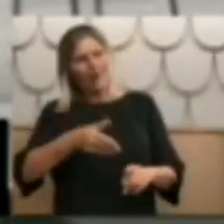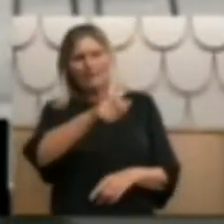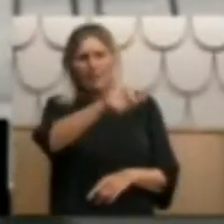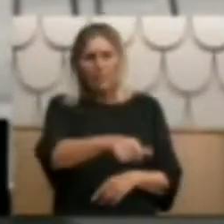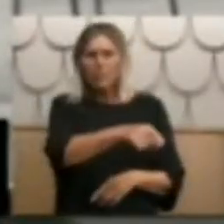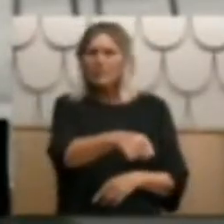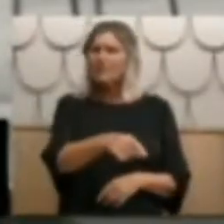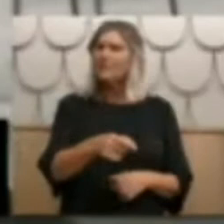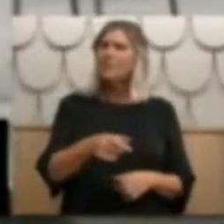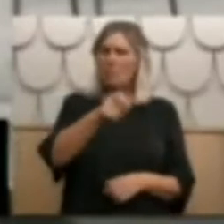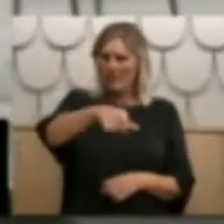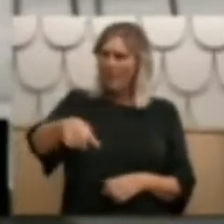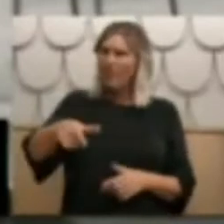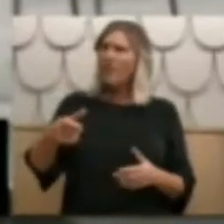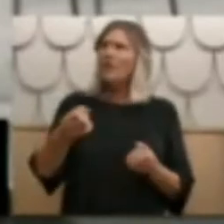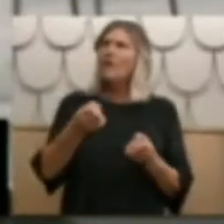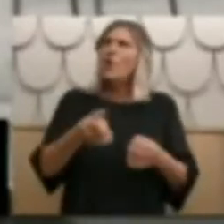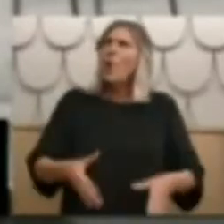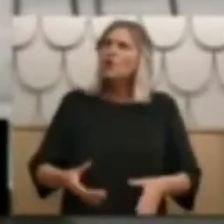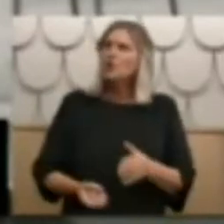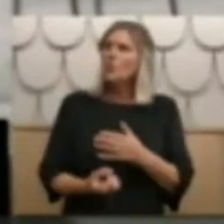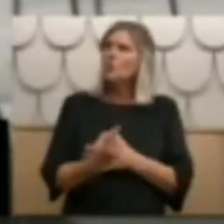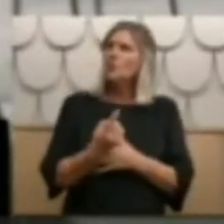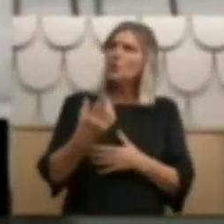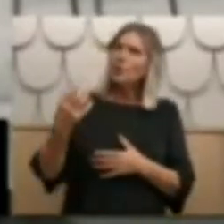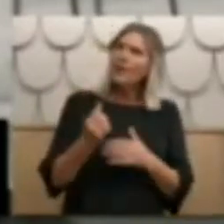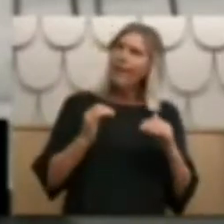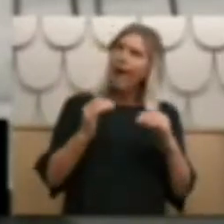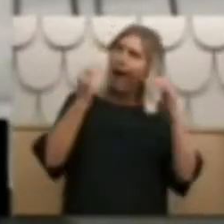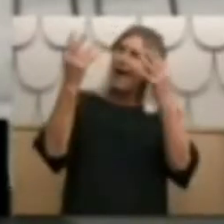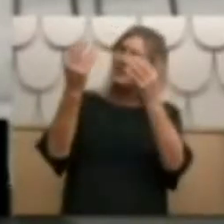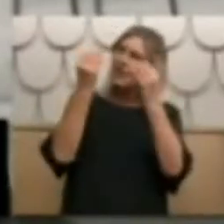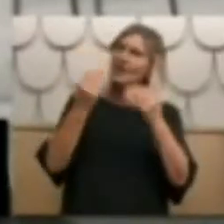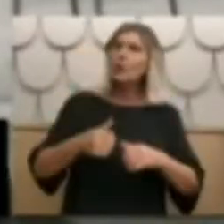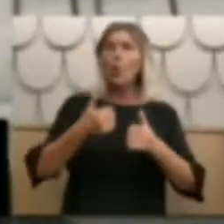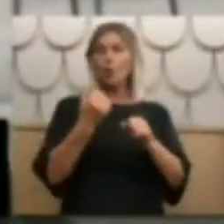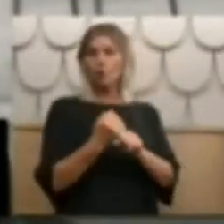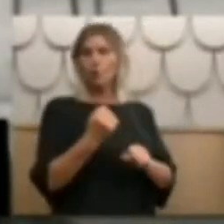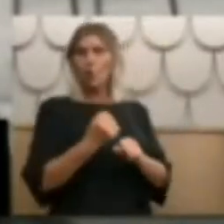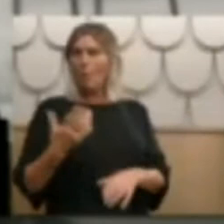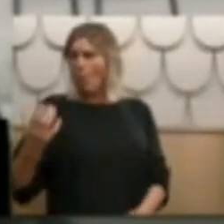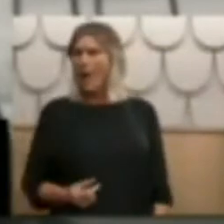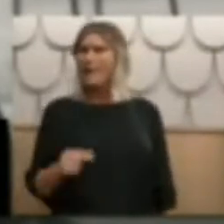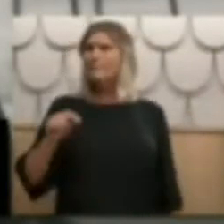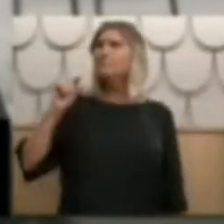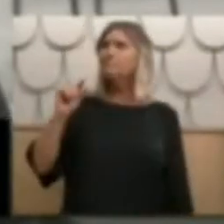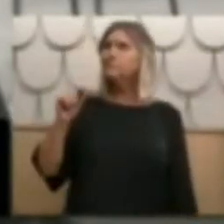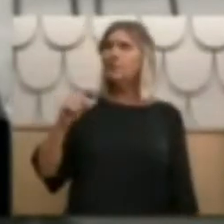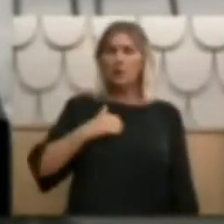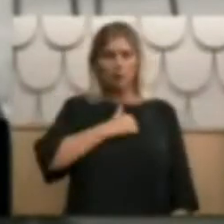loss of educational opportunity, vocational training opportunities, earning potential, loss of enjoyment of